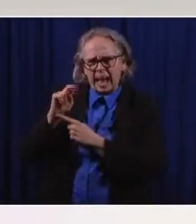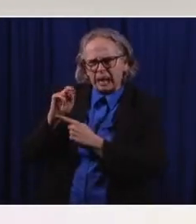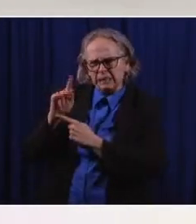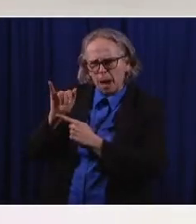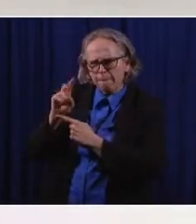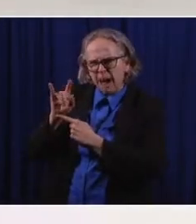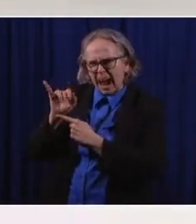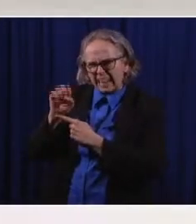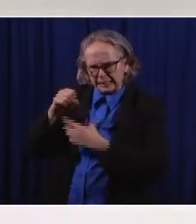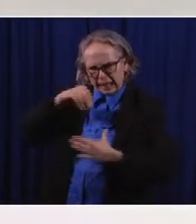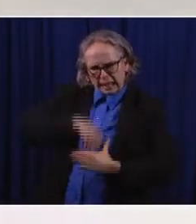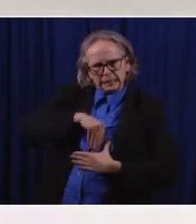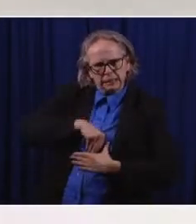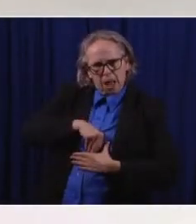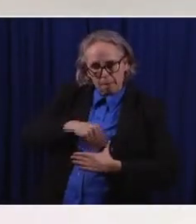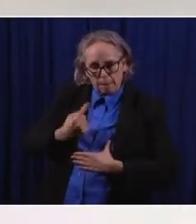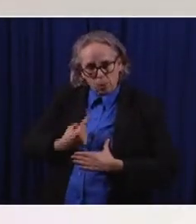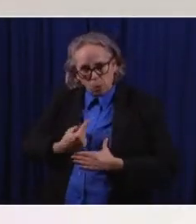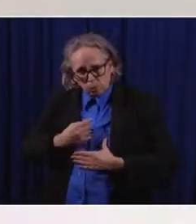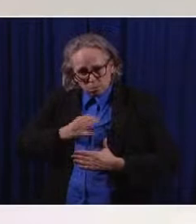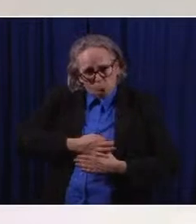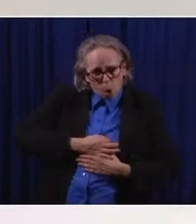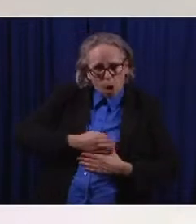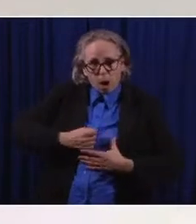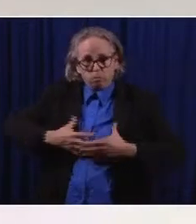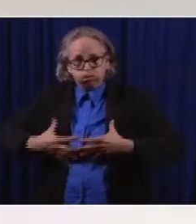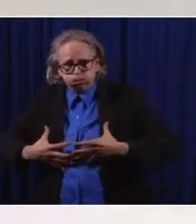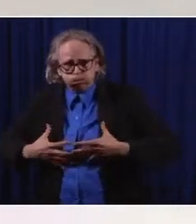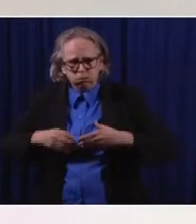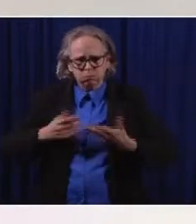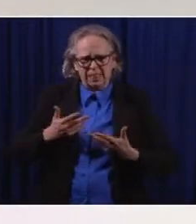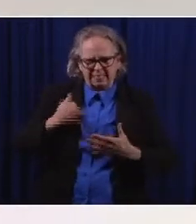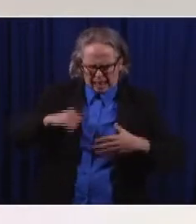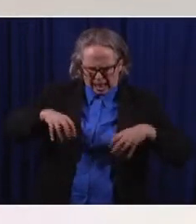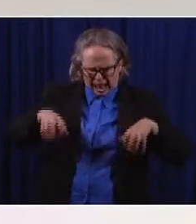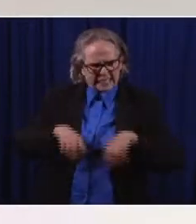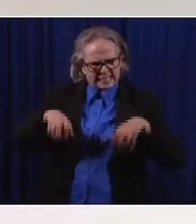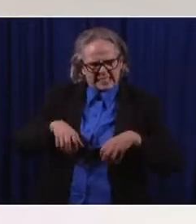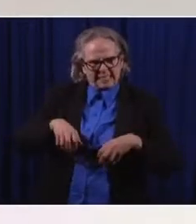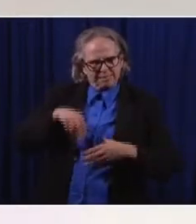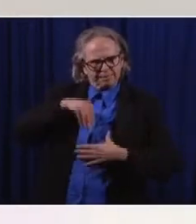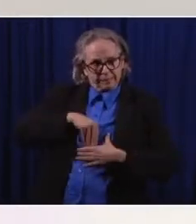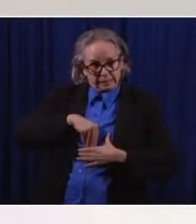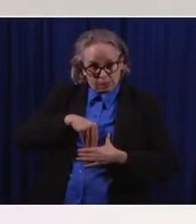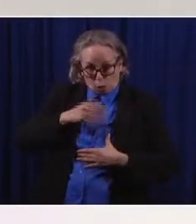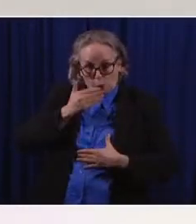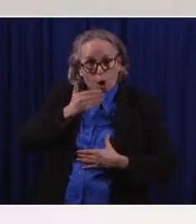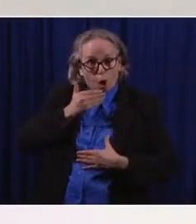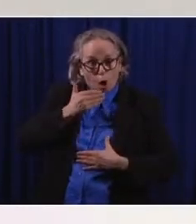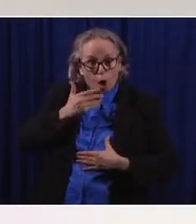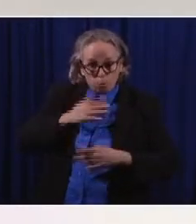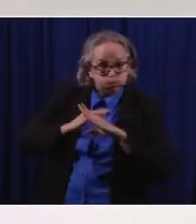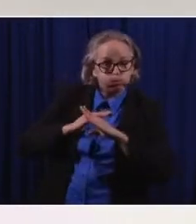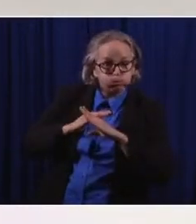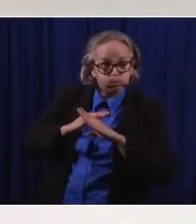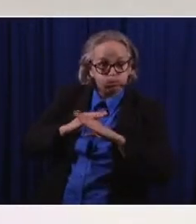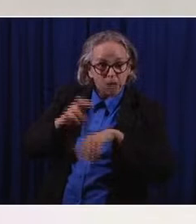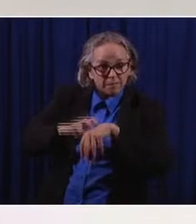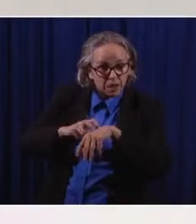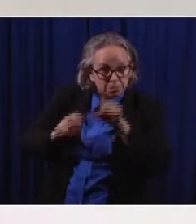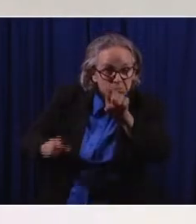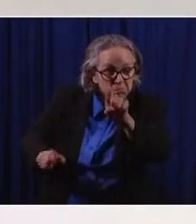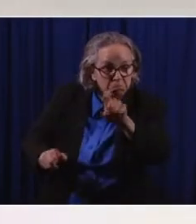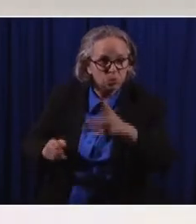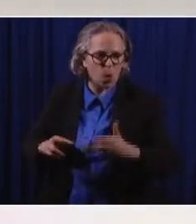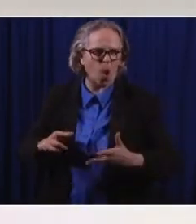the activity of those antibodies. How good is that person's antibodies at neutralizing the virus when exposed, for example? And maybe that's more